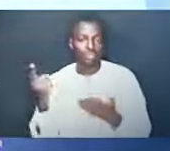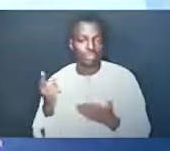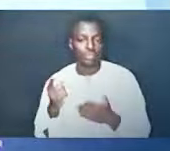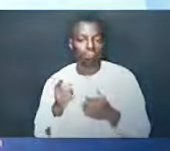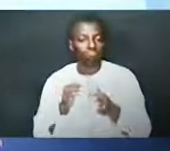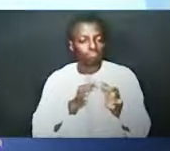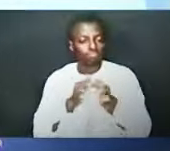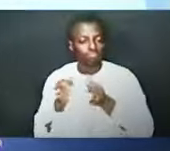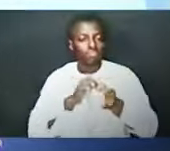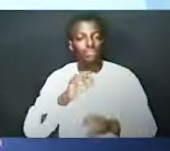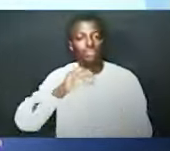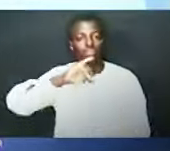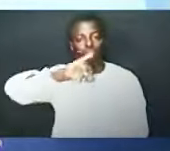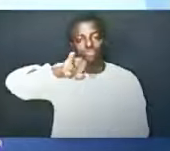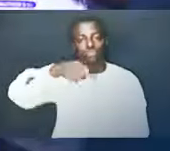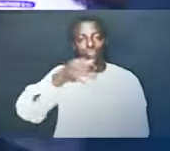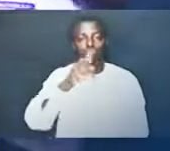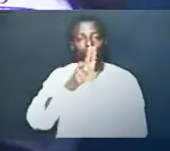John